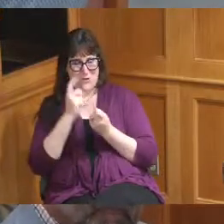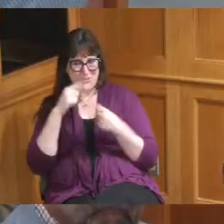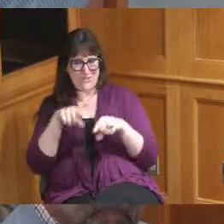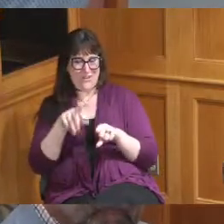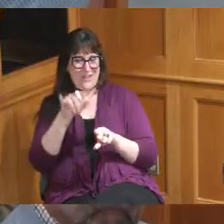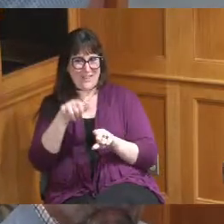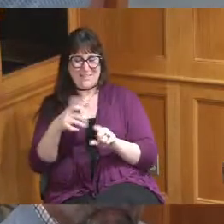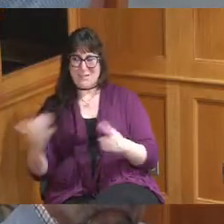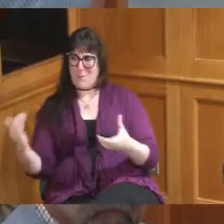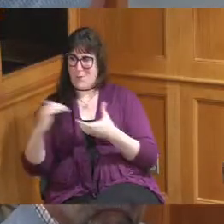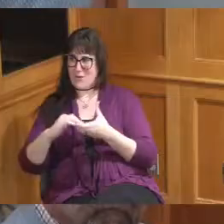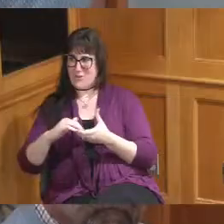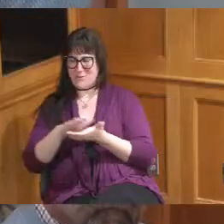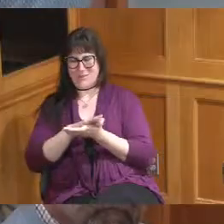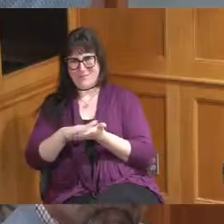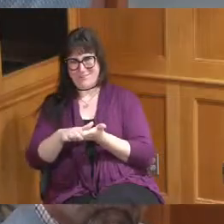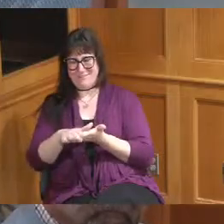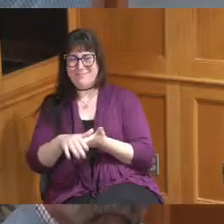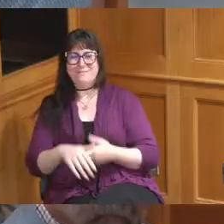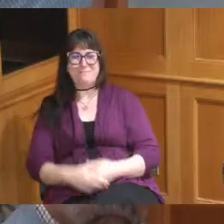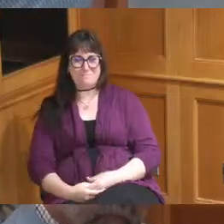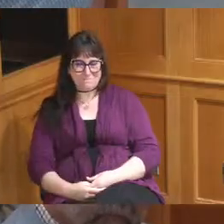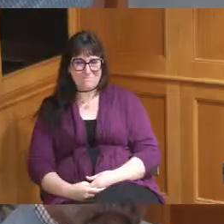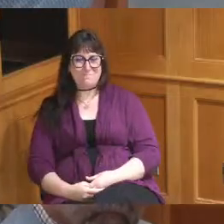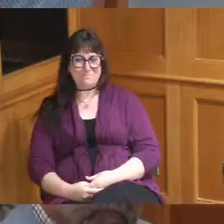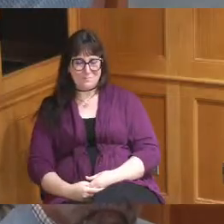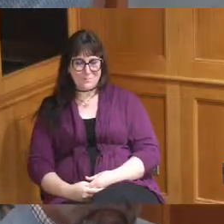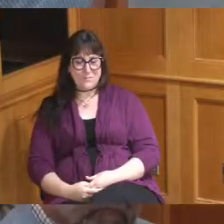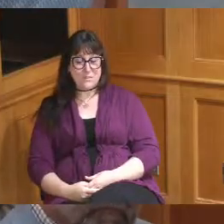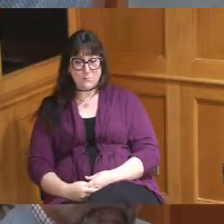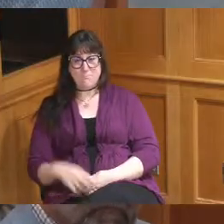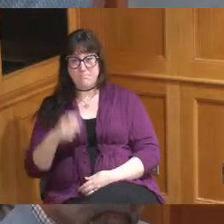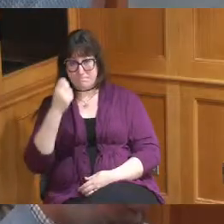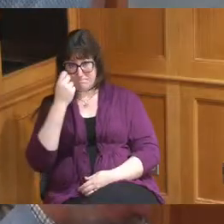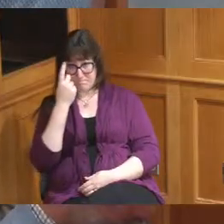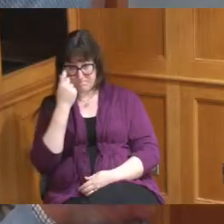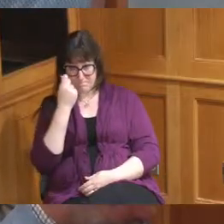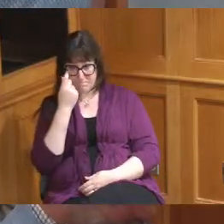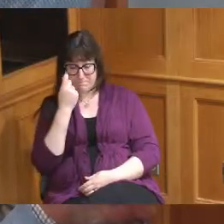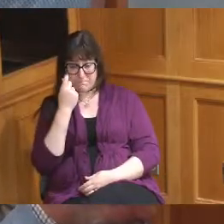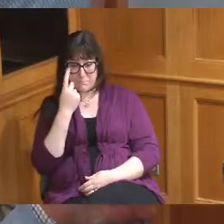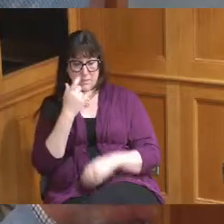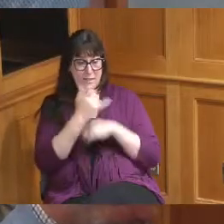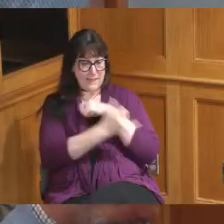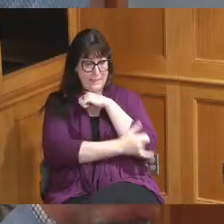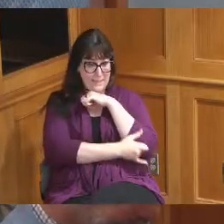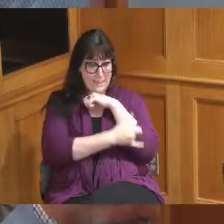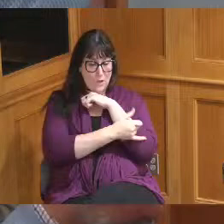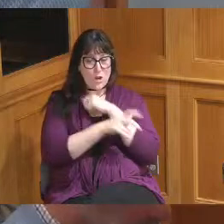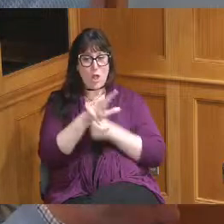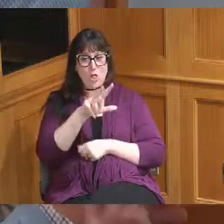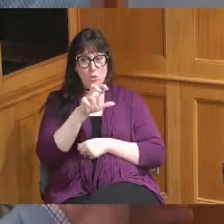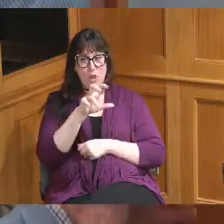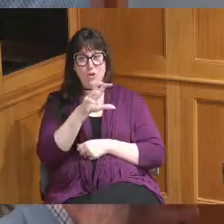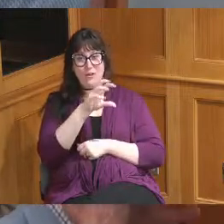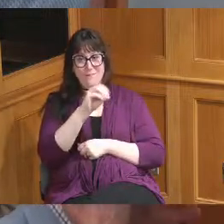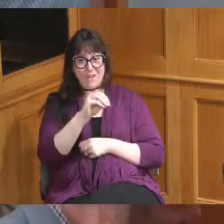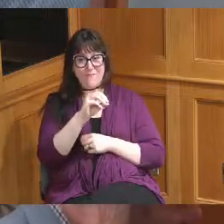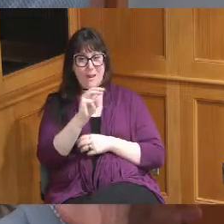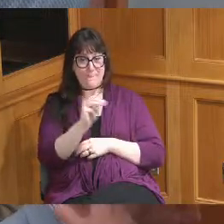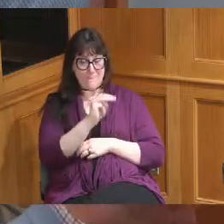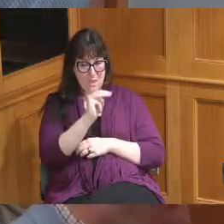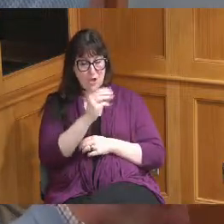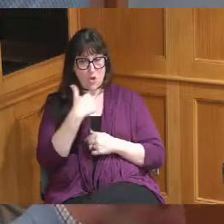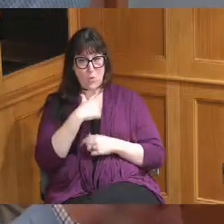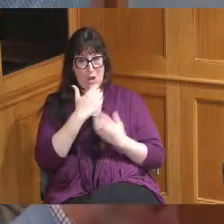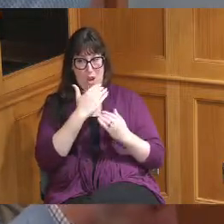nice partnership, so thank you. We're limiting the exposure of the county to $350 million. This won't be